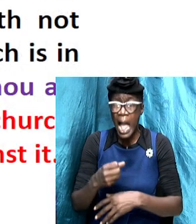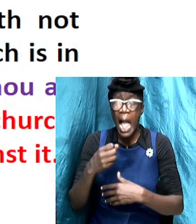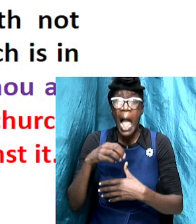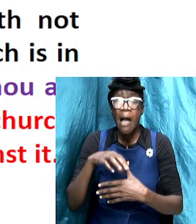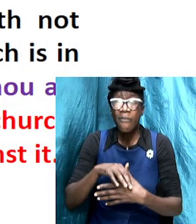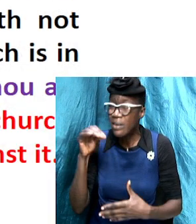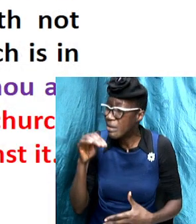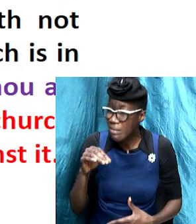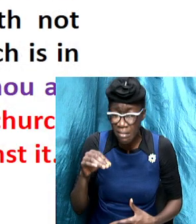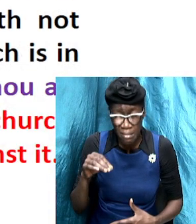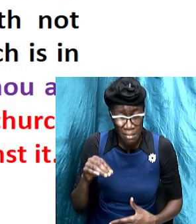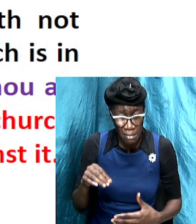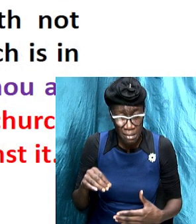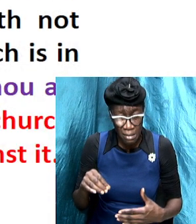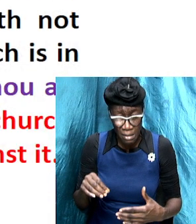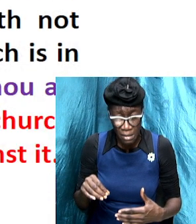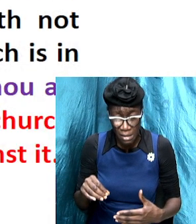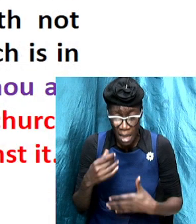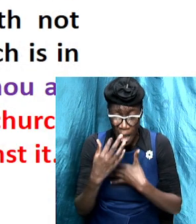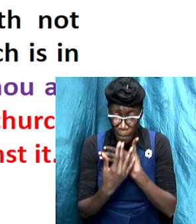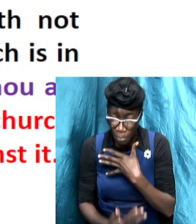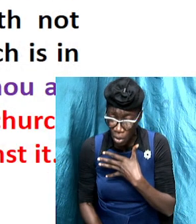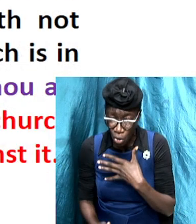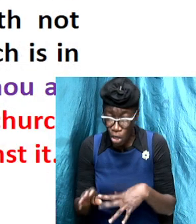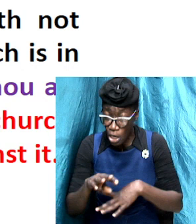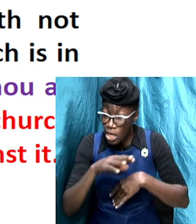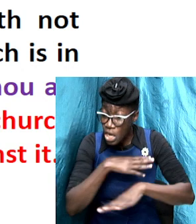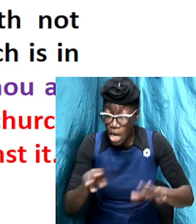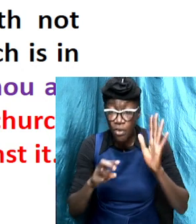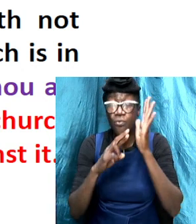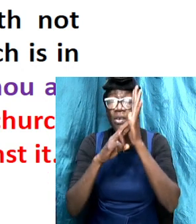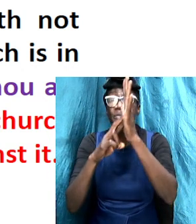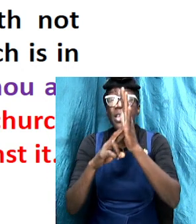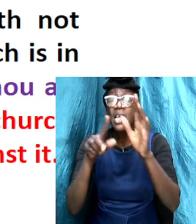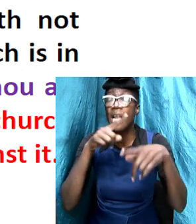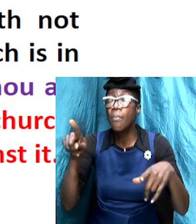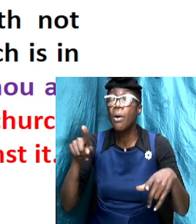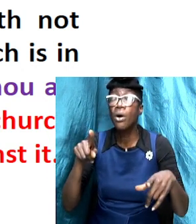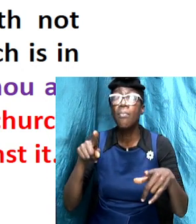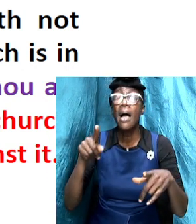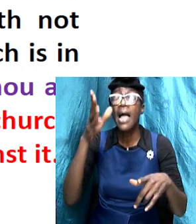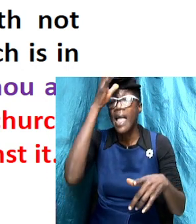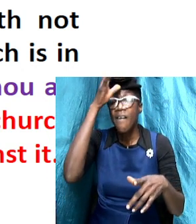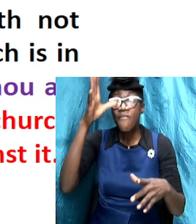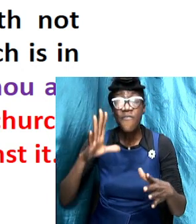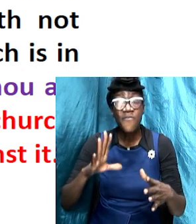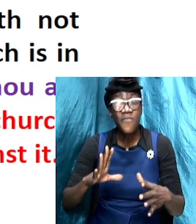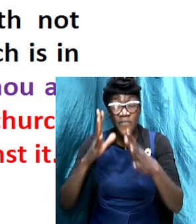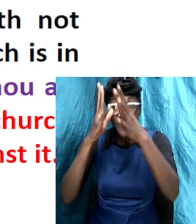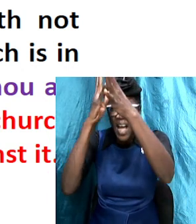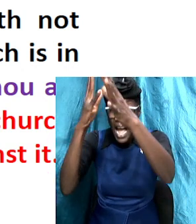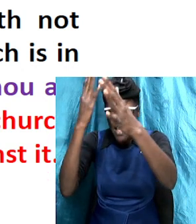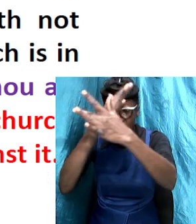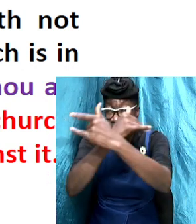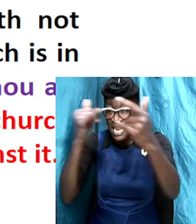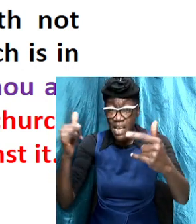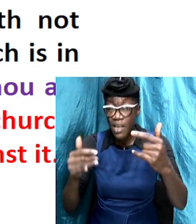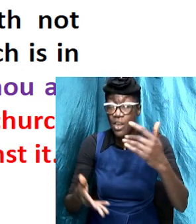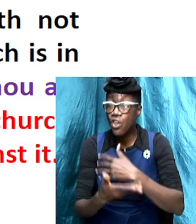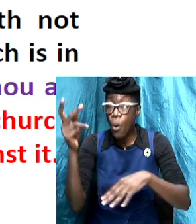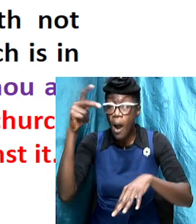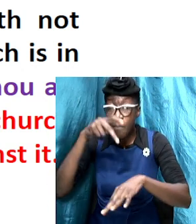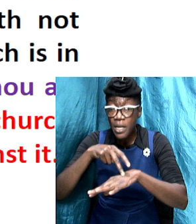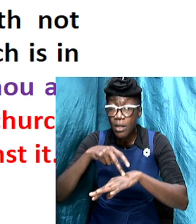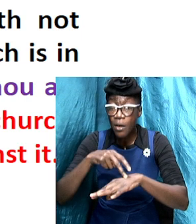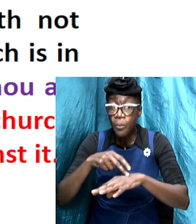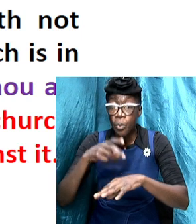unto thee, but my Father which is in heaven. And I say also unto thee that thou art Peter, upon this rock I will